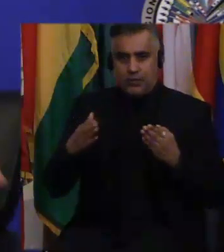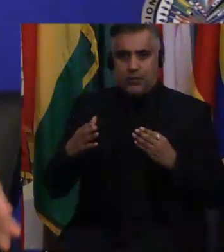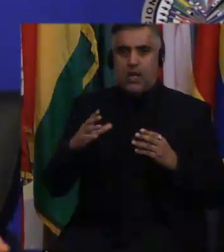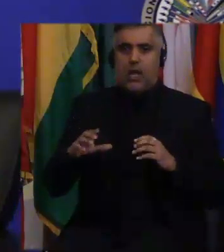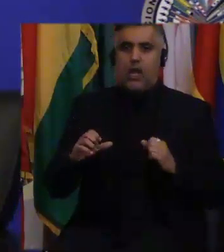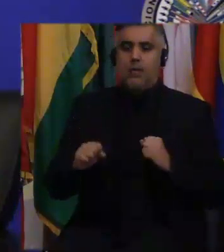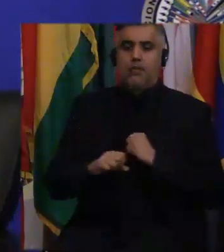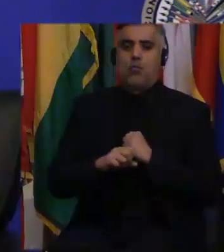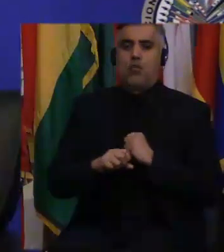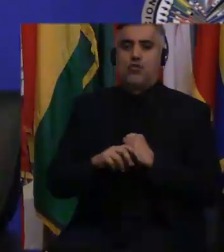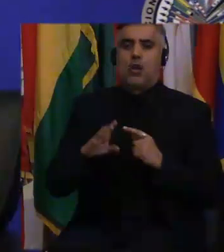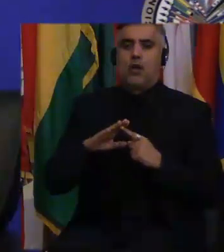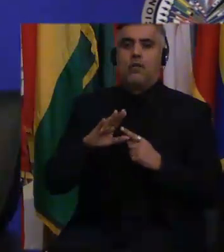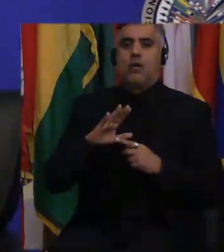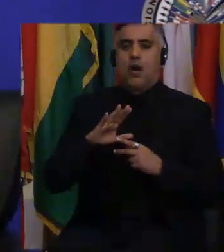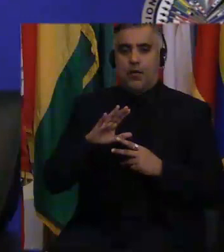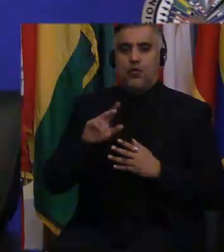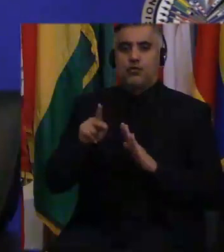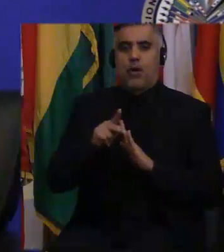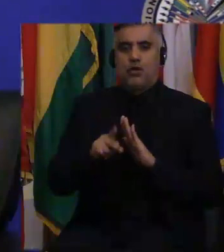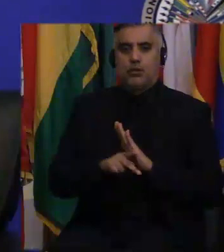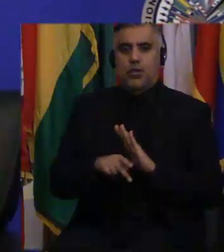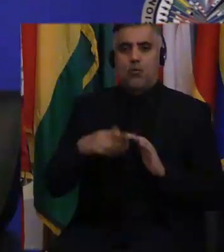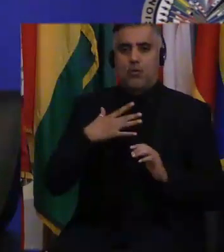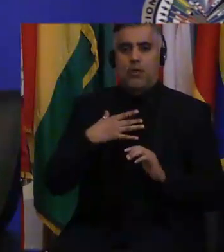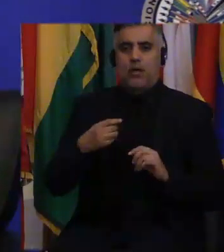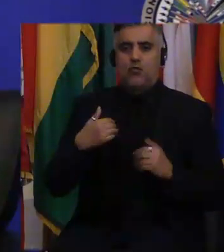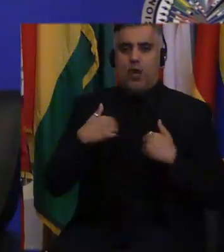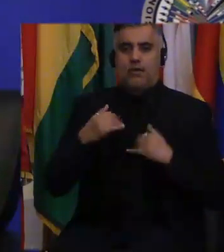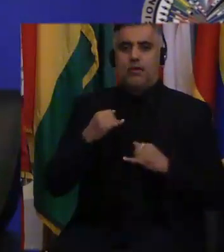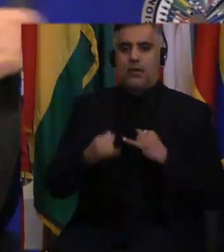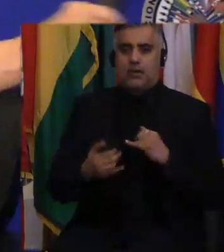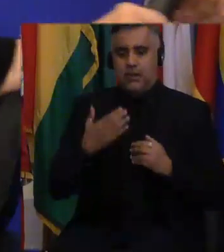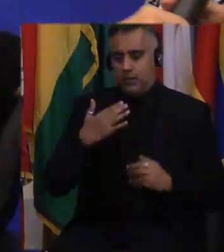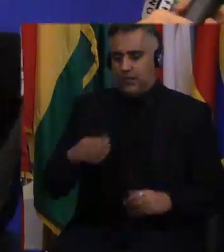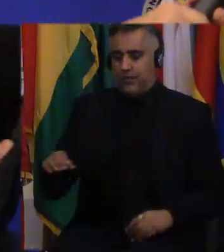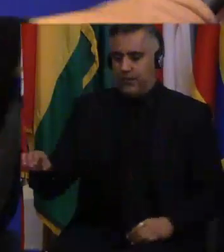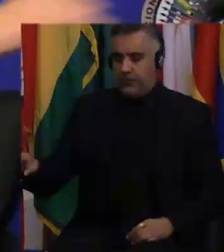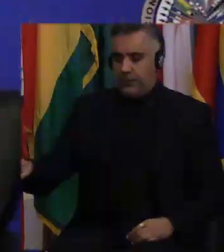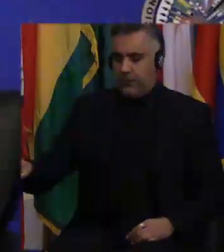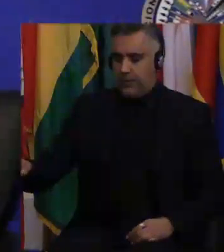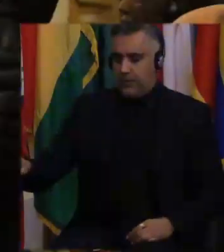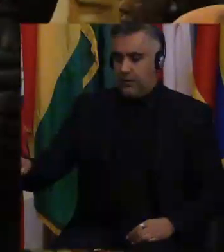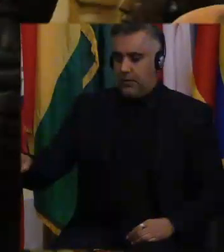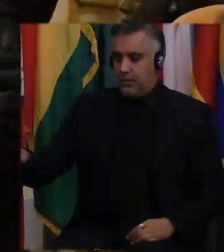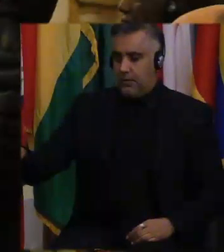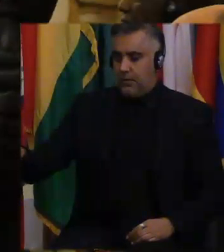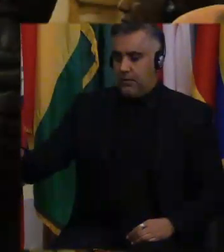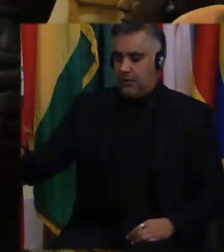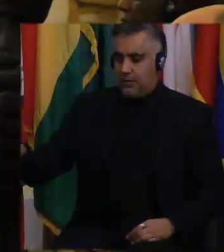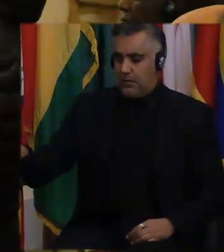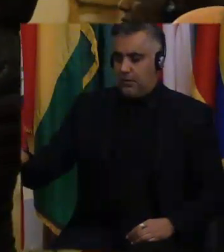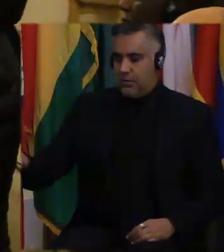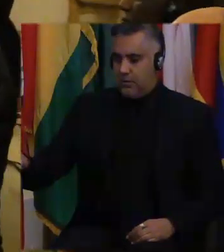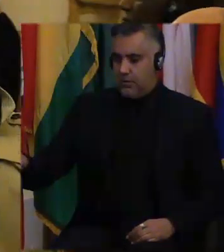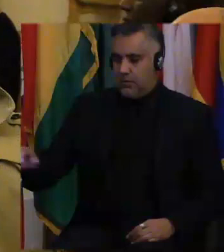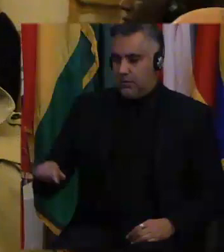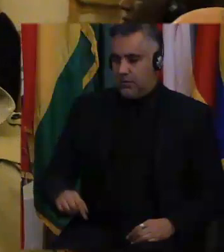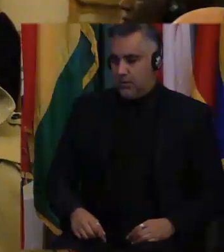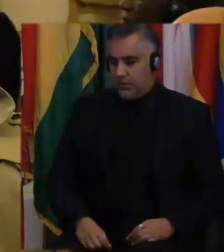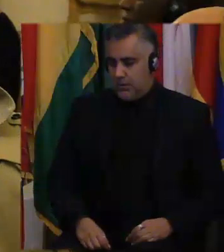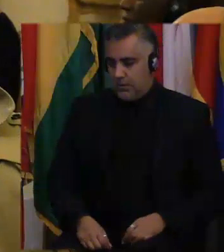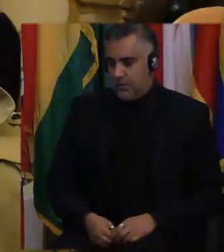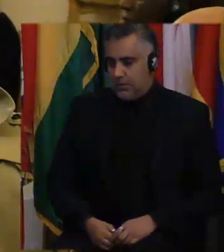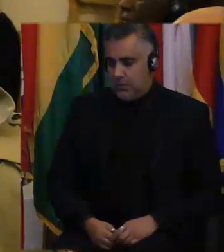and promotion of all those policies that we would like to have at the end. Thank you. Thank you. Next question, please.